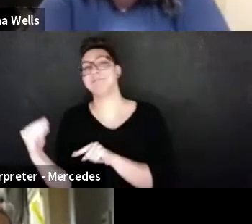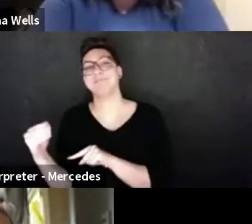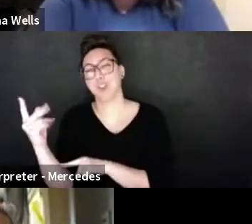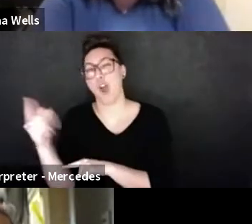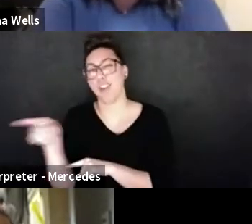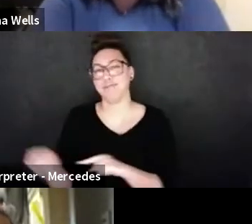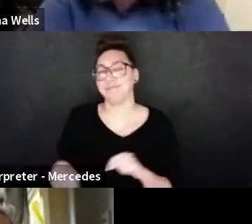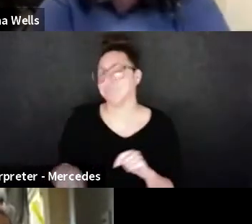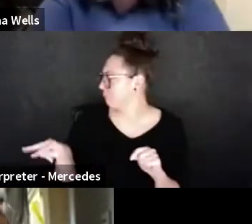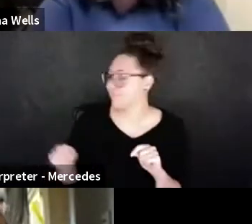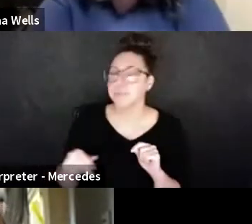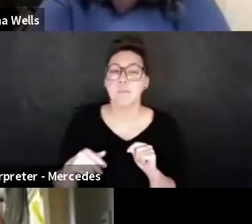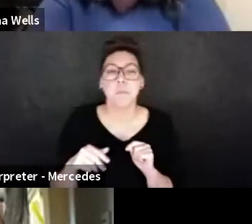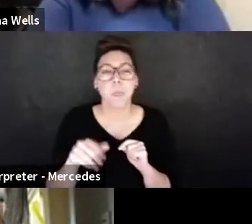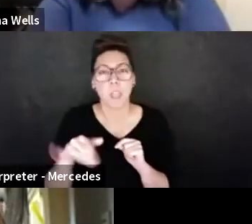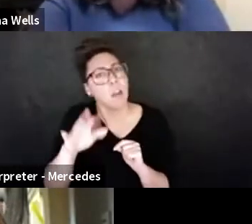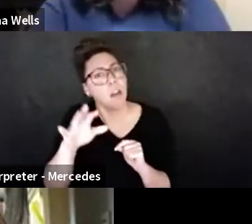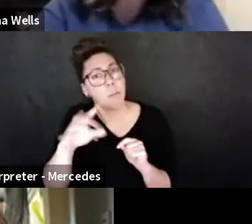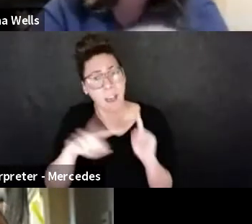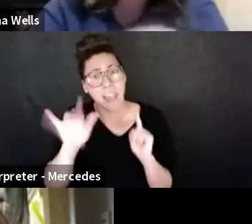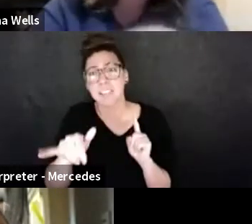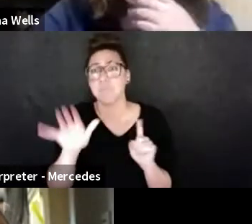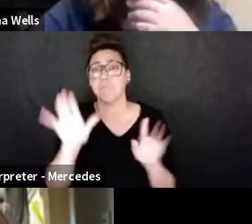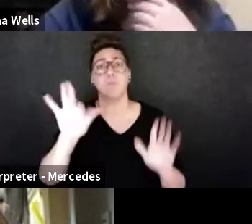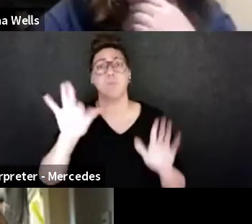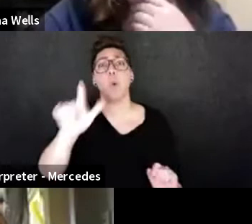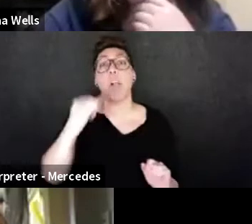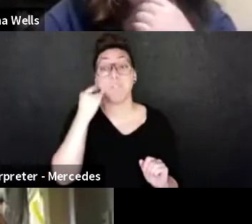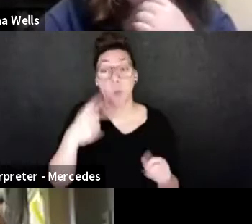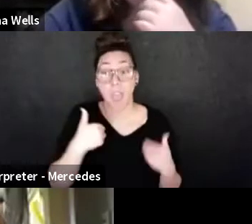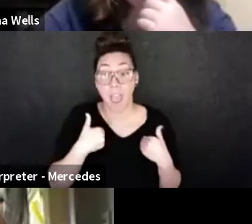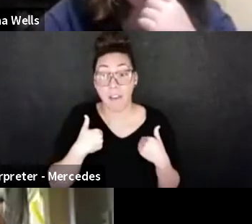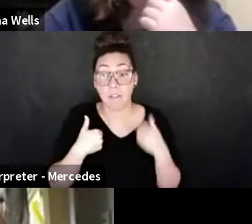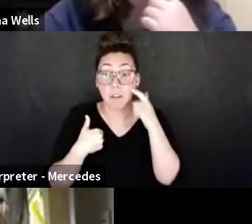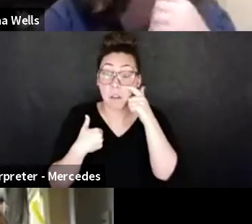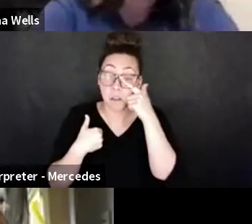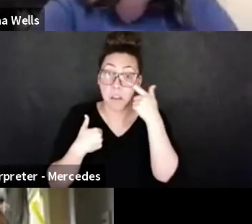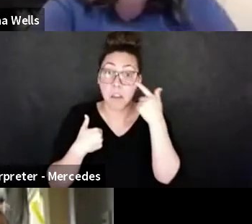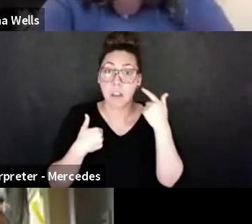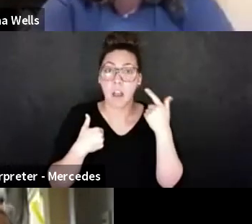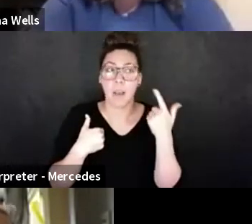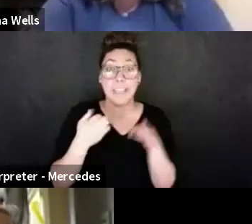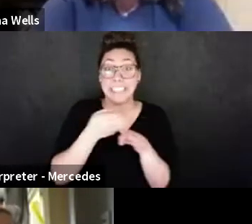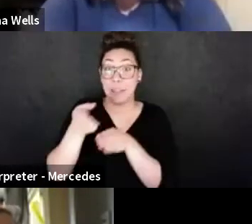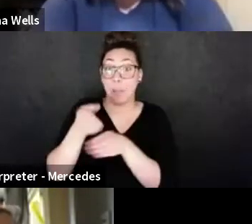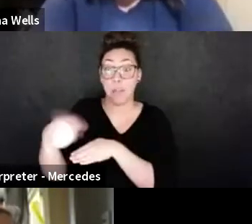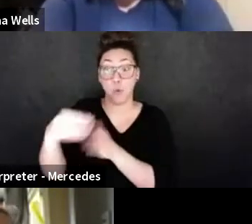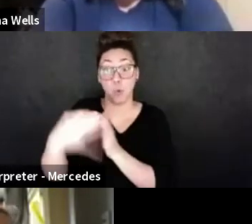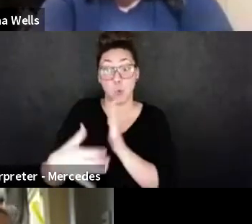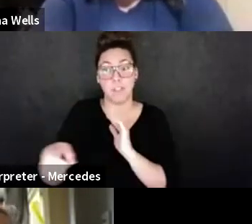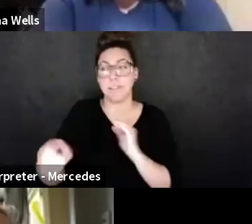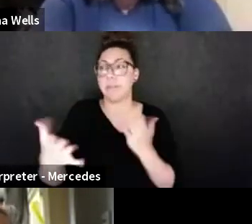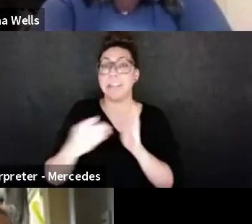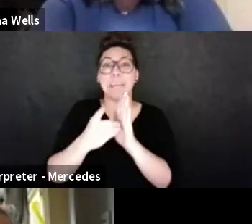have, especially a discipline where students demonstrate, playing an